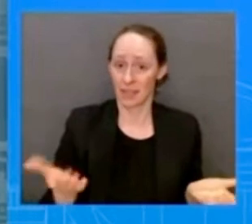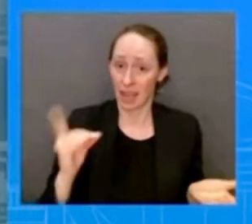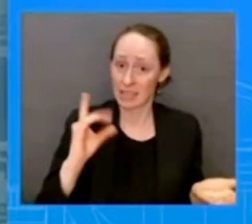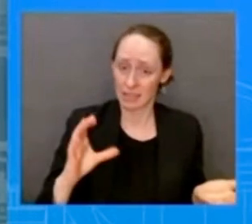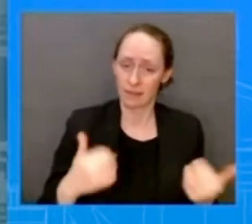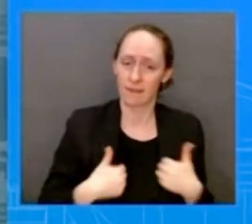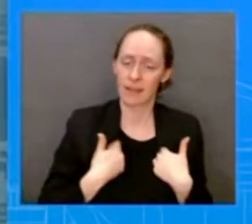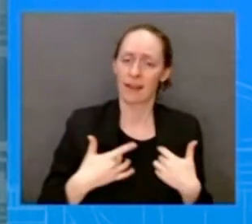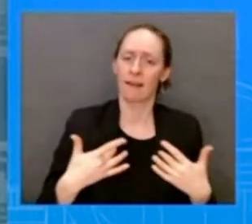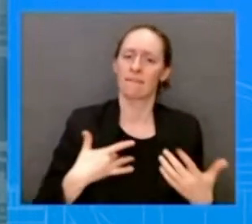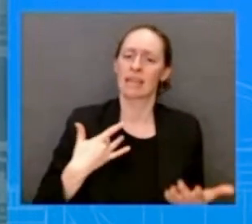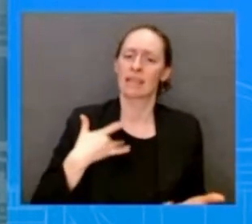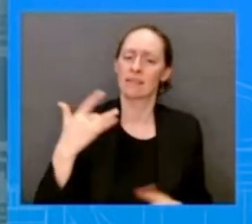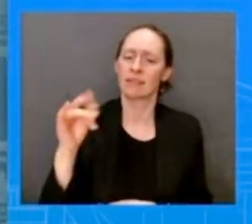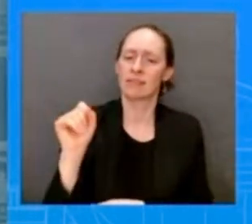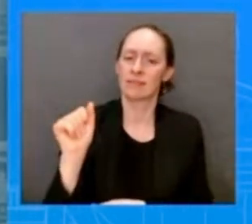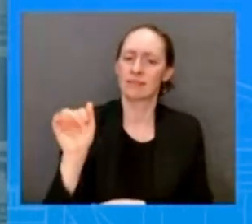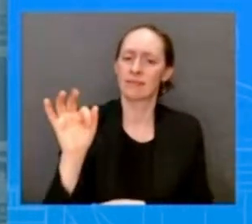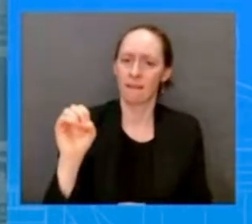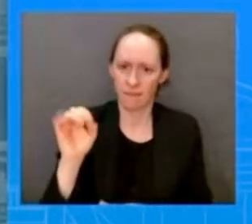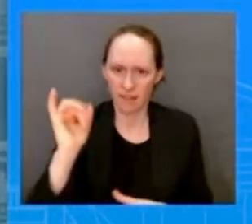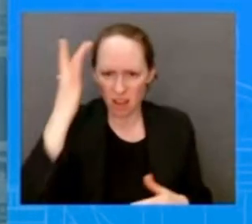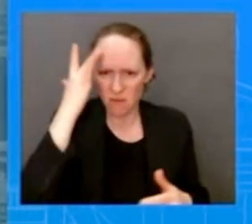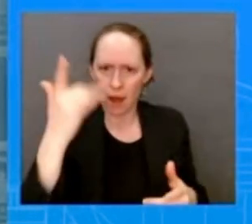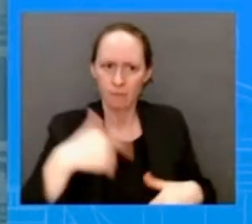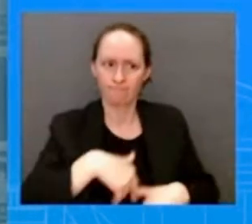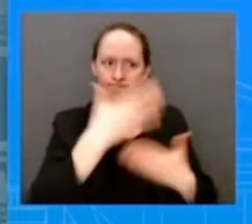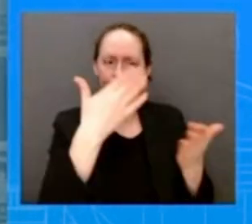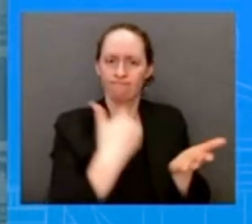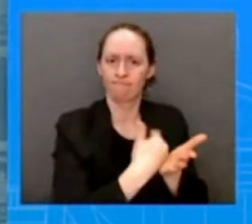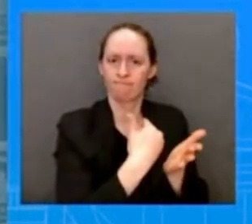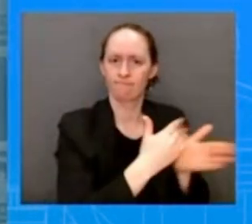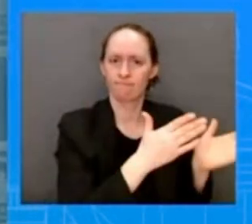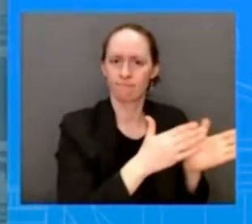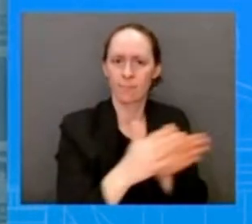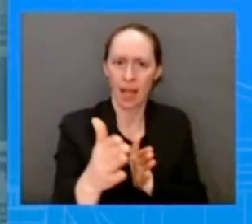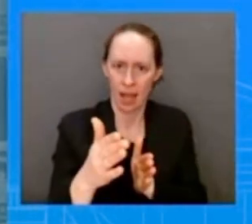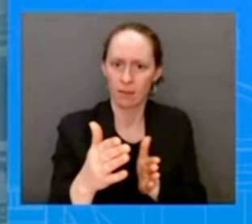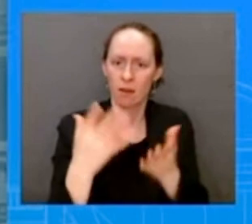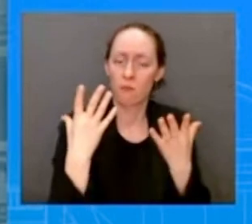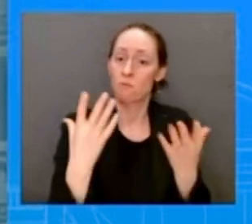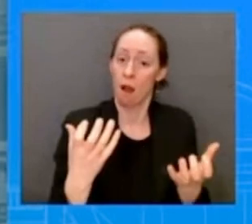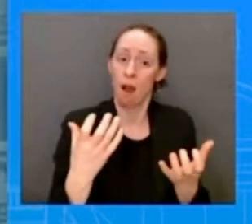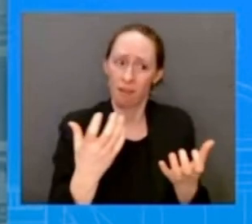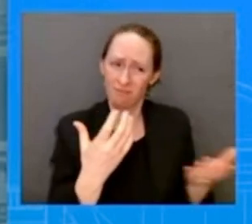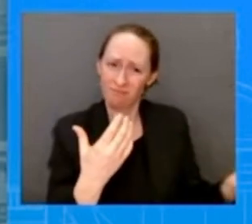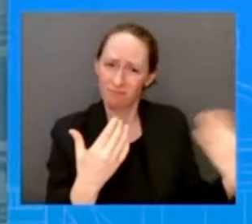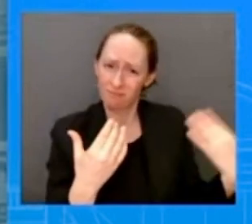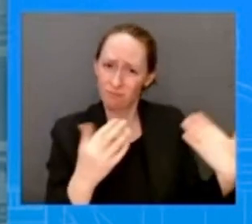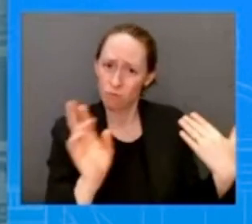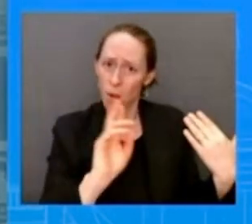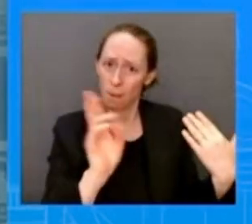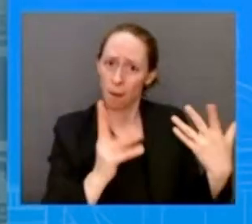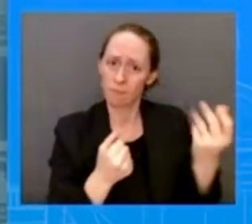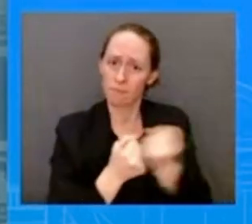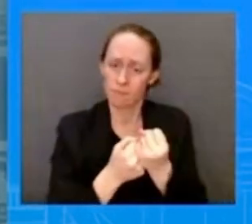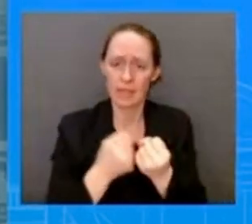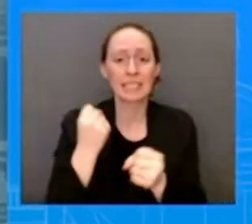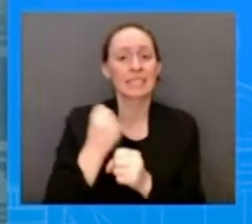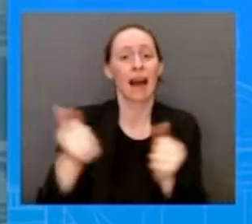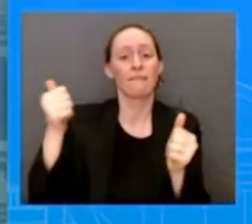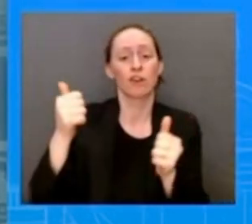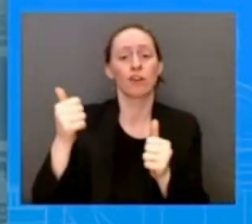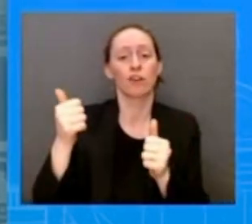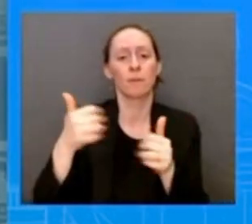that he hopes Republicans in Congress would support, which is his Safer America plan. That is something that the president has led. When you think